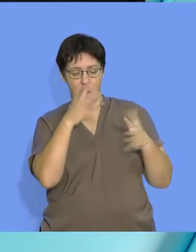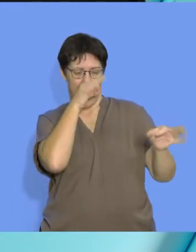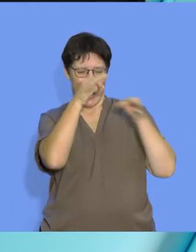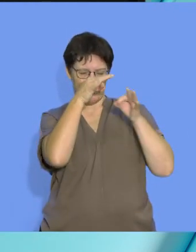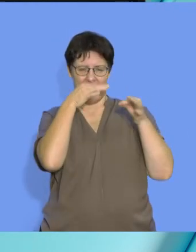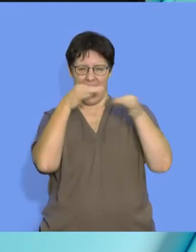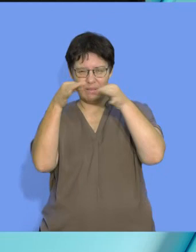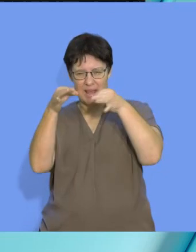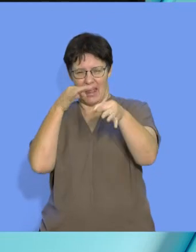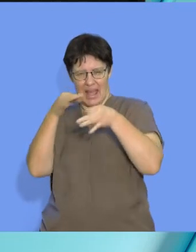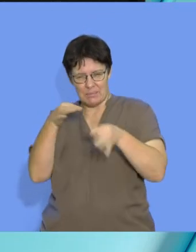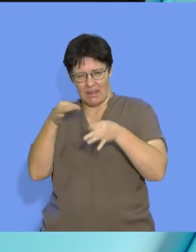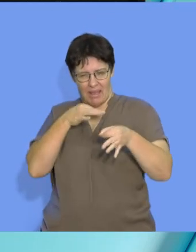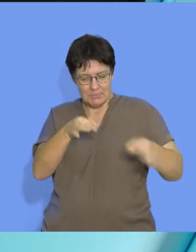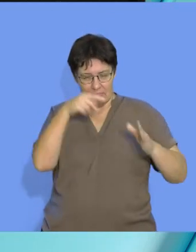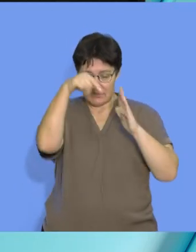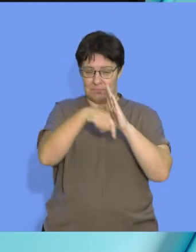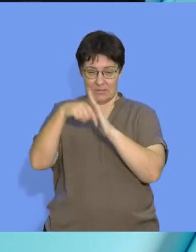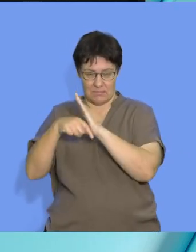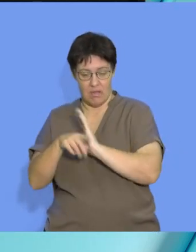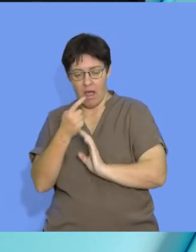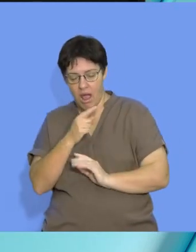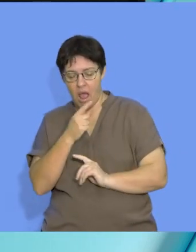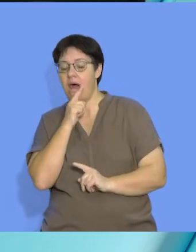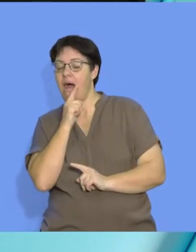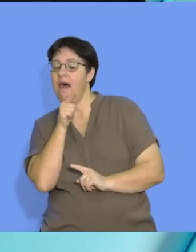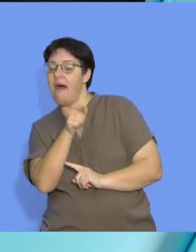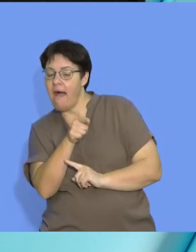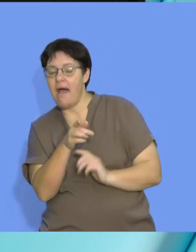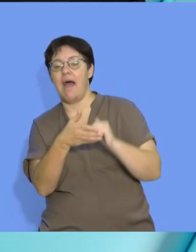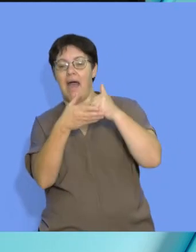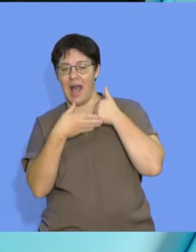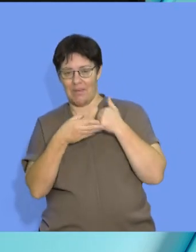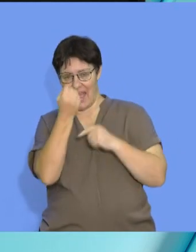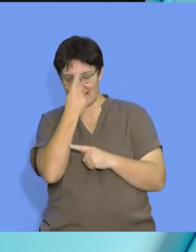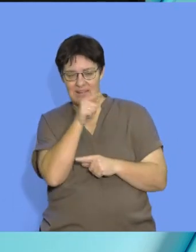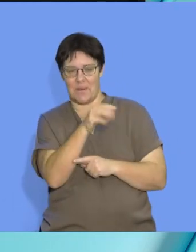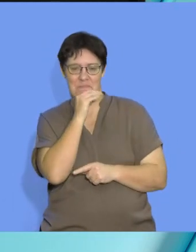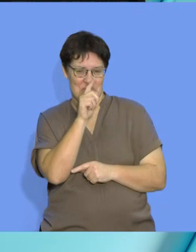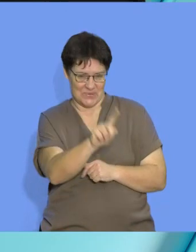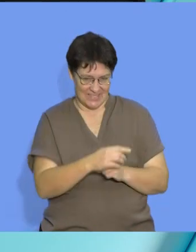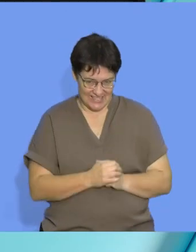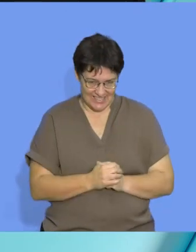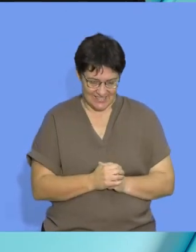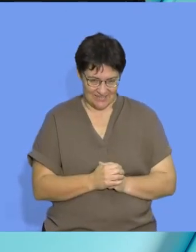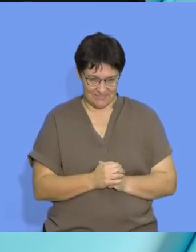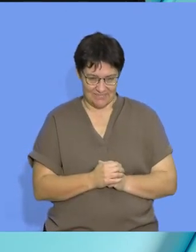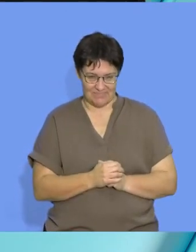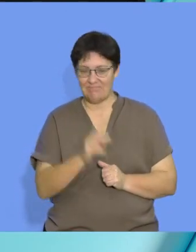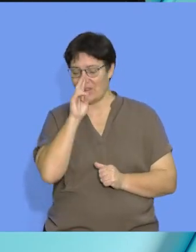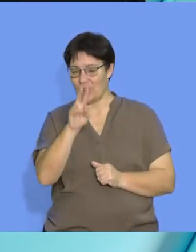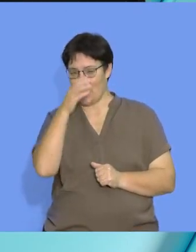use examples that will hopefully help us understand these definitions a bit more. So let us have a look at our